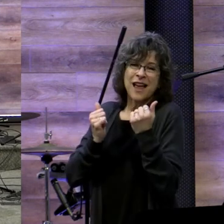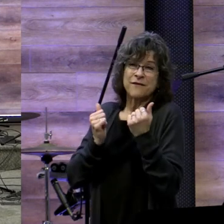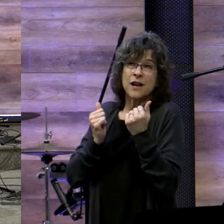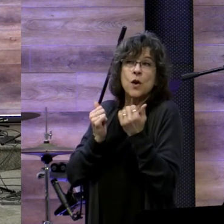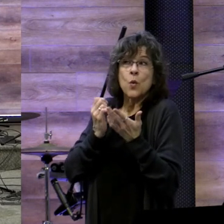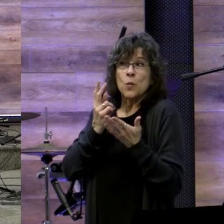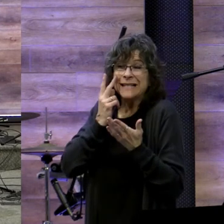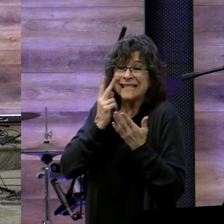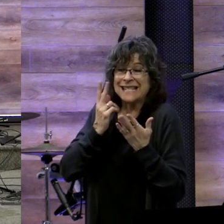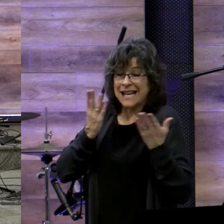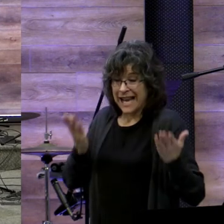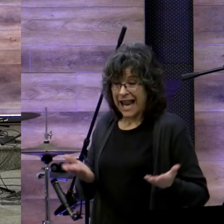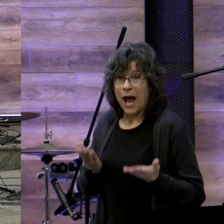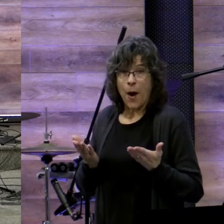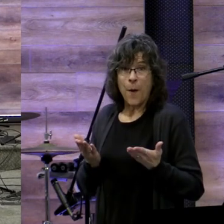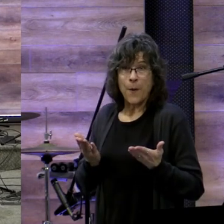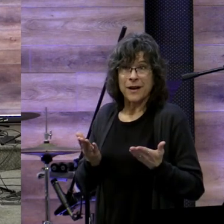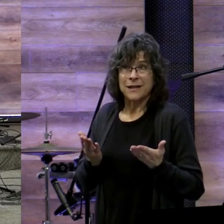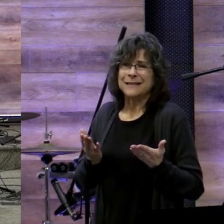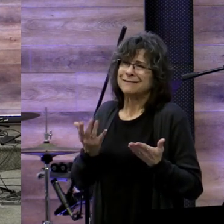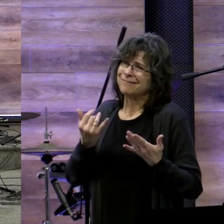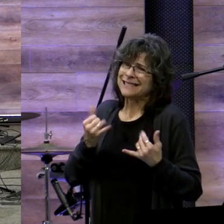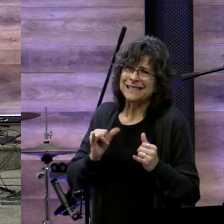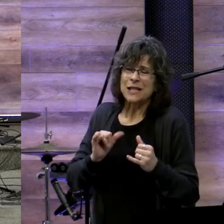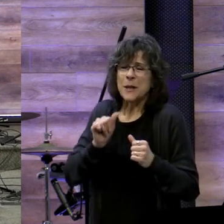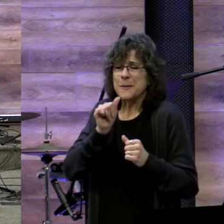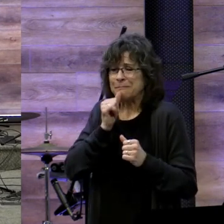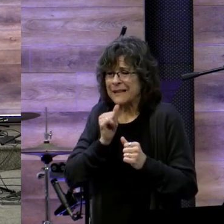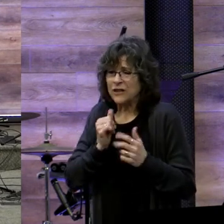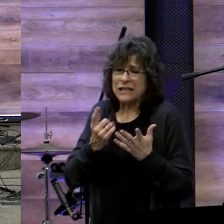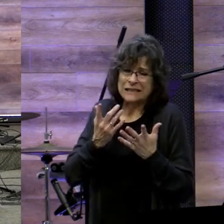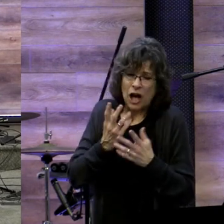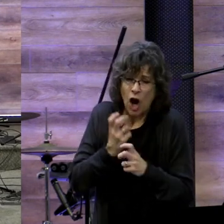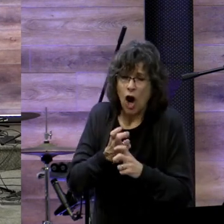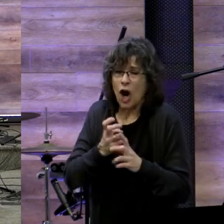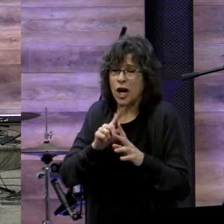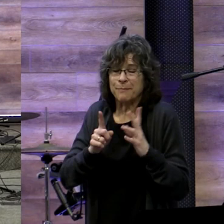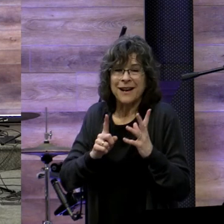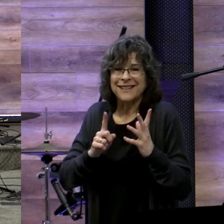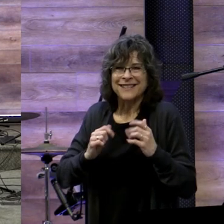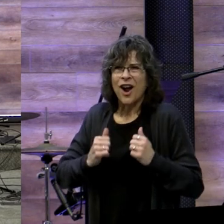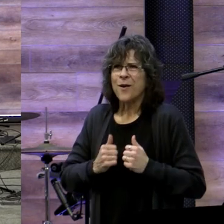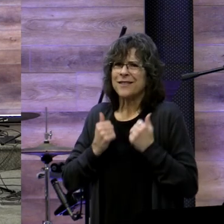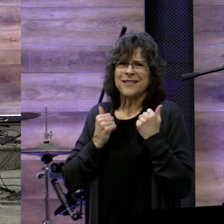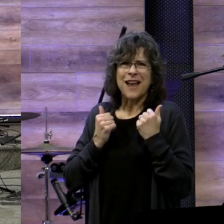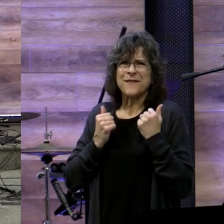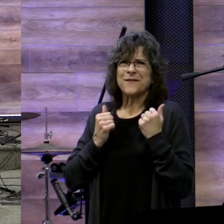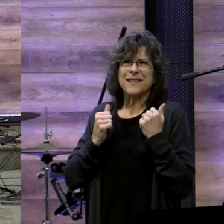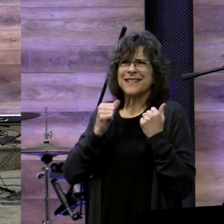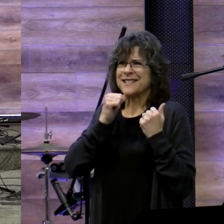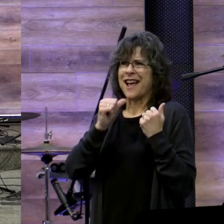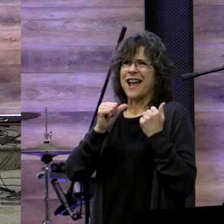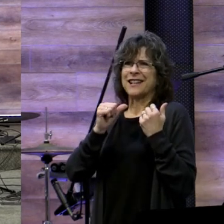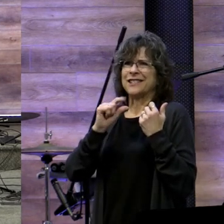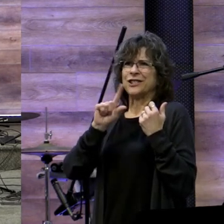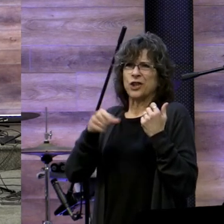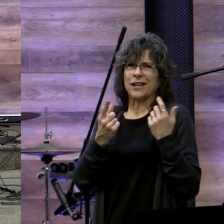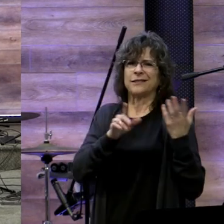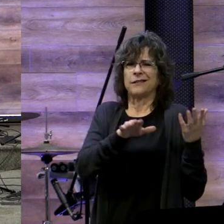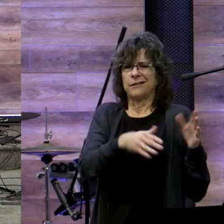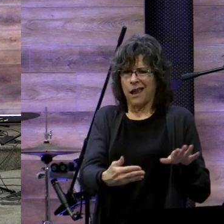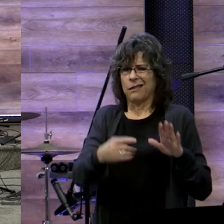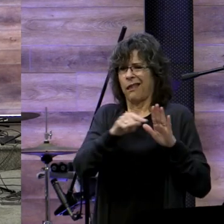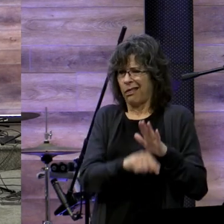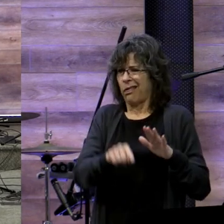now. Yes, it's still broken, it's still painful, it's still hard, but our life is no longer primarily marked by death and